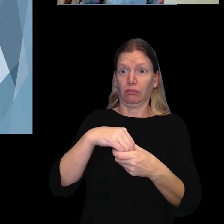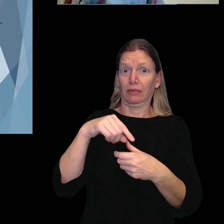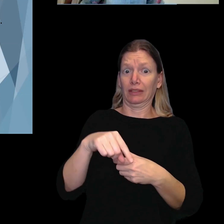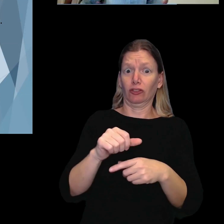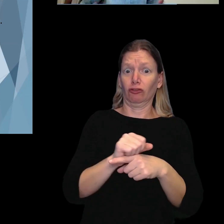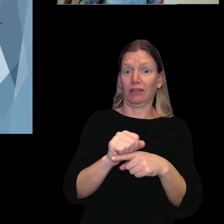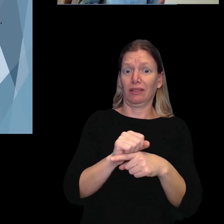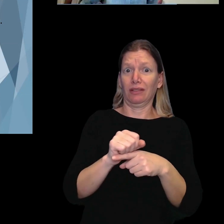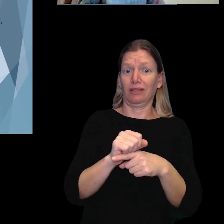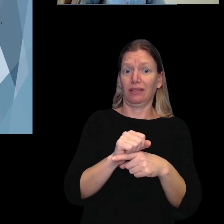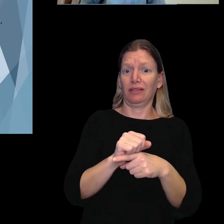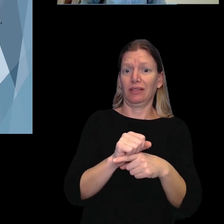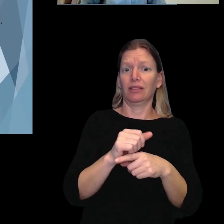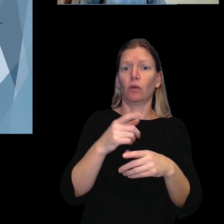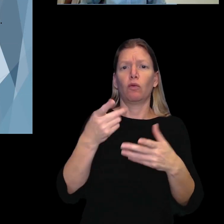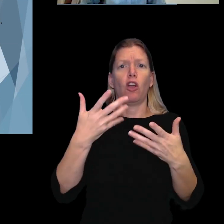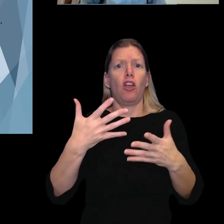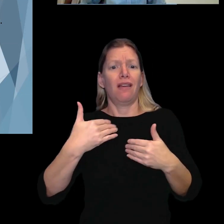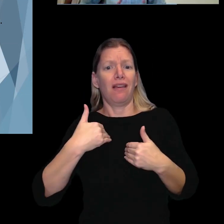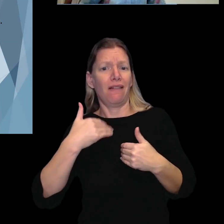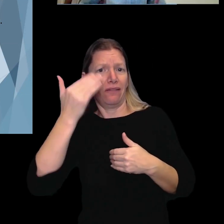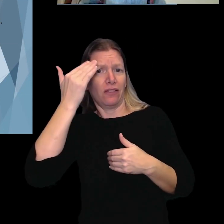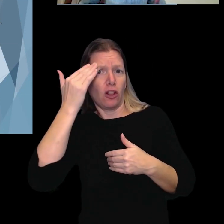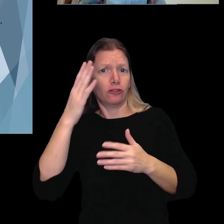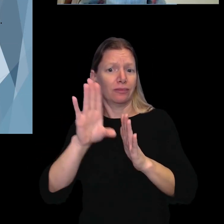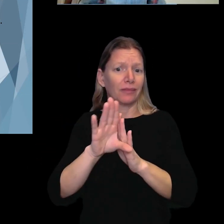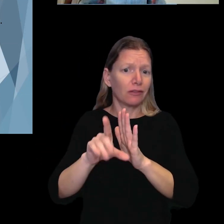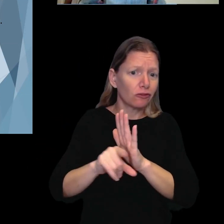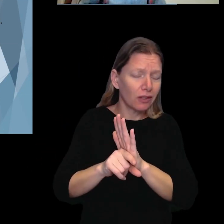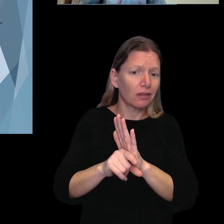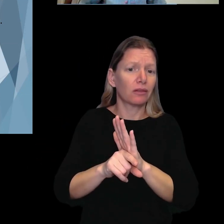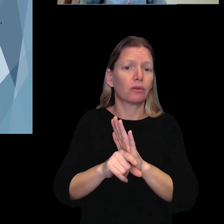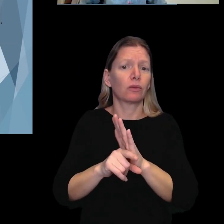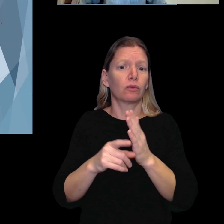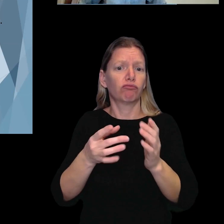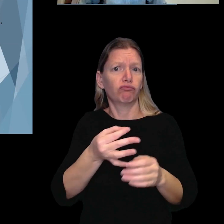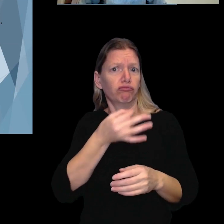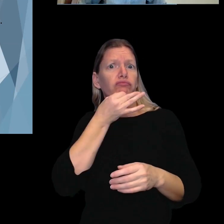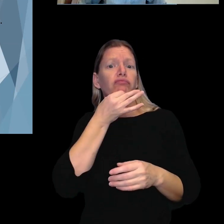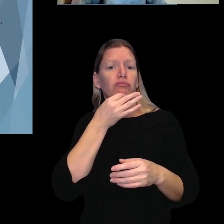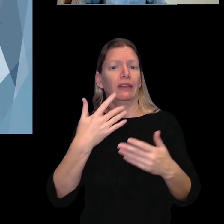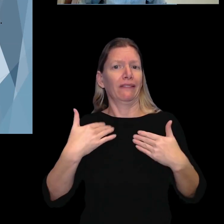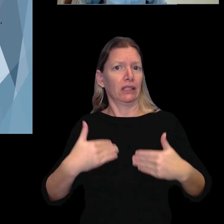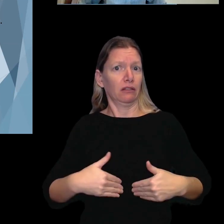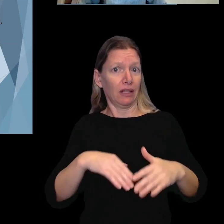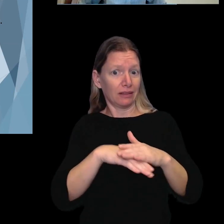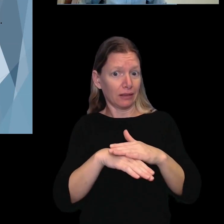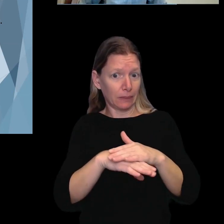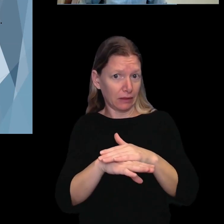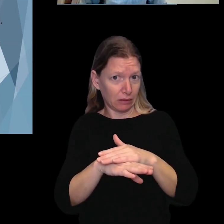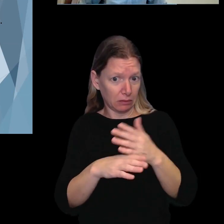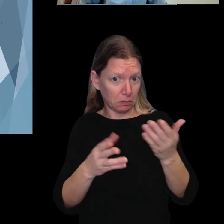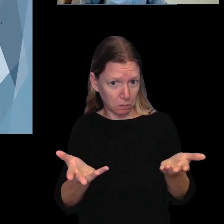by participating in this training, or that you already have the knowledge or background to be an